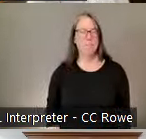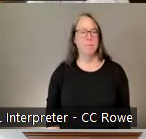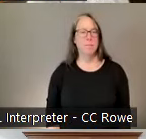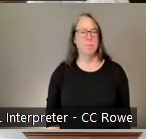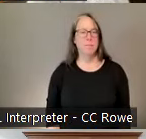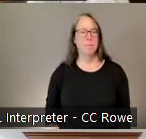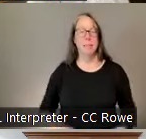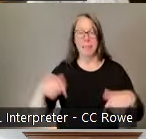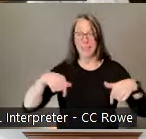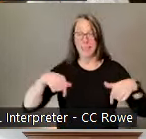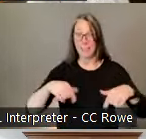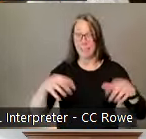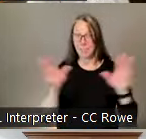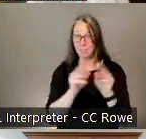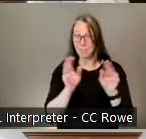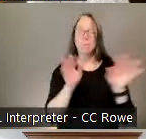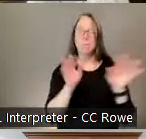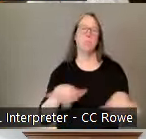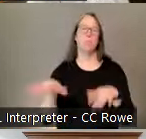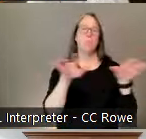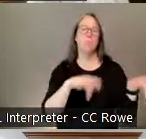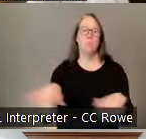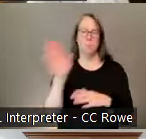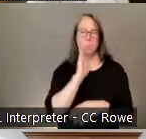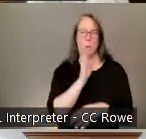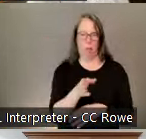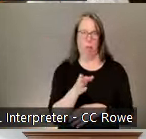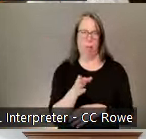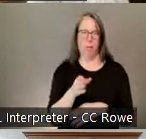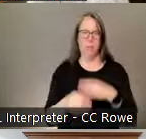This session is being recorded for educational purposes.